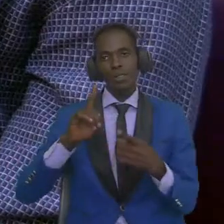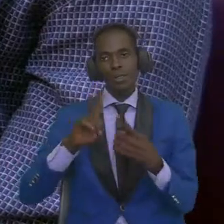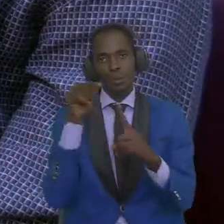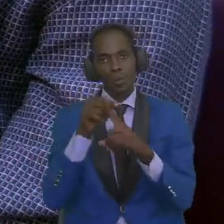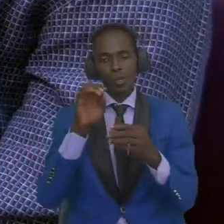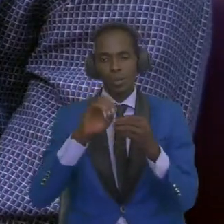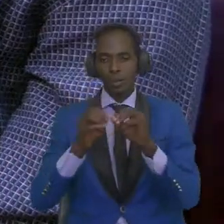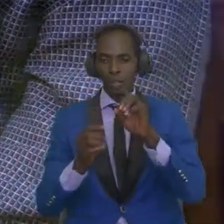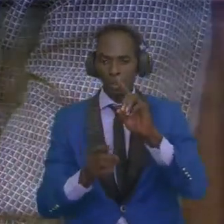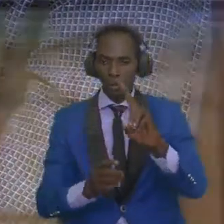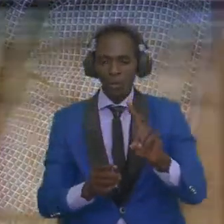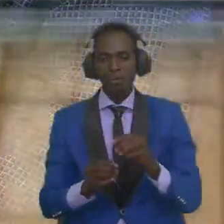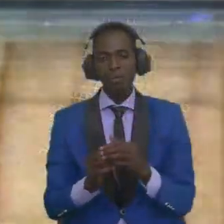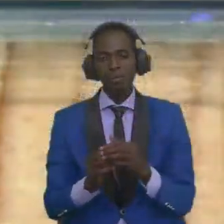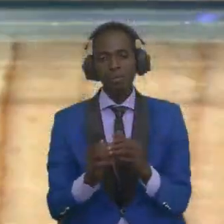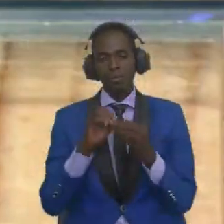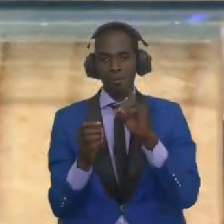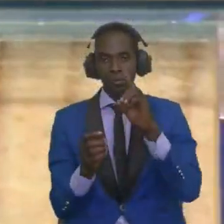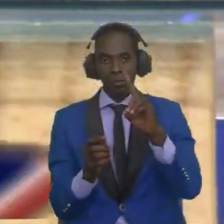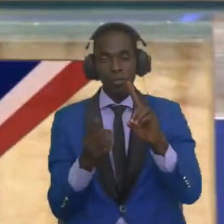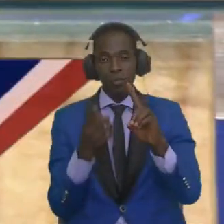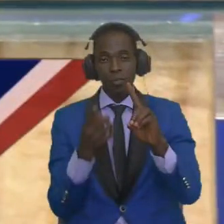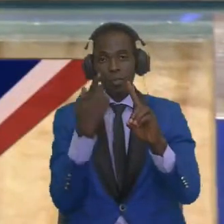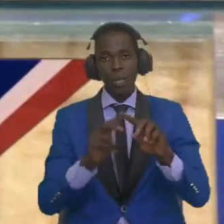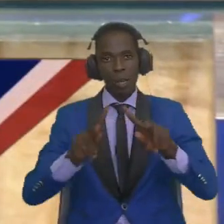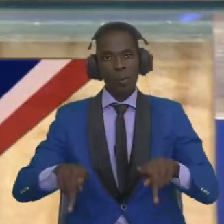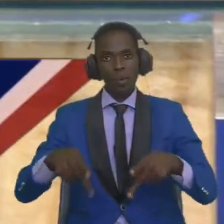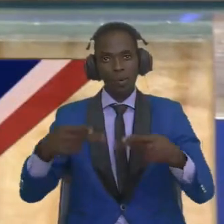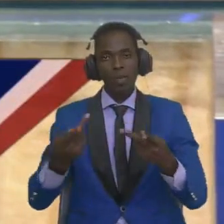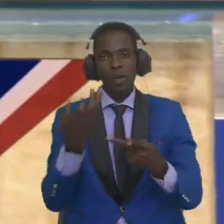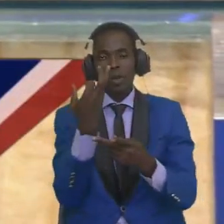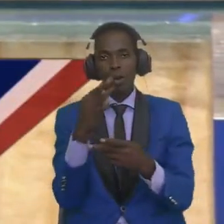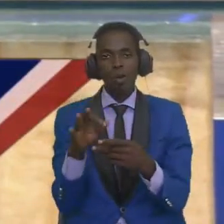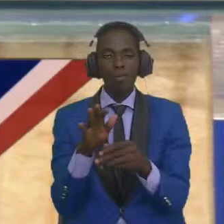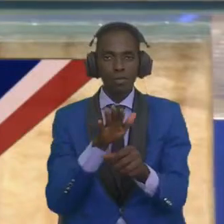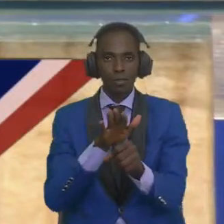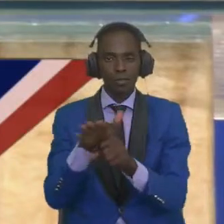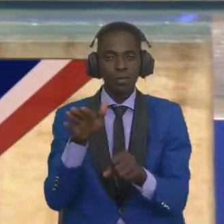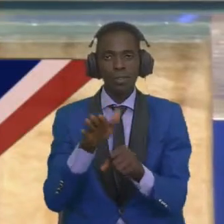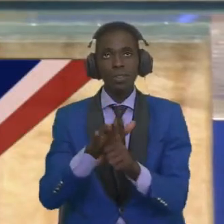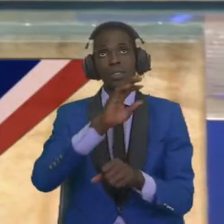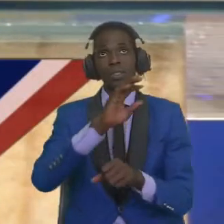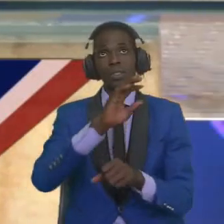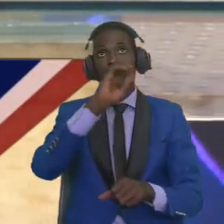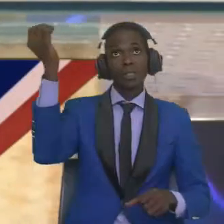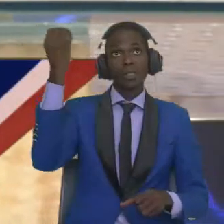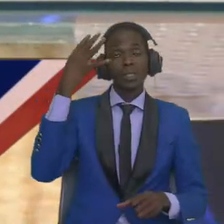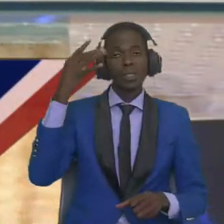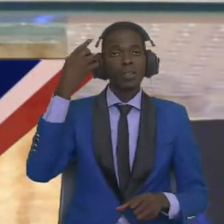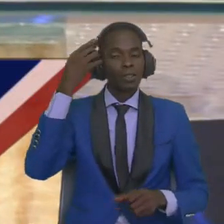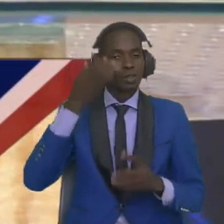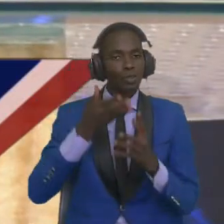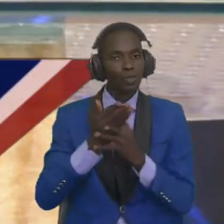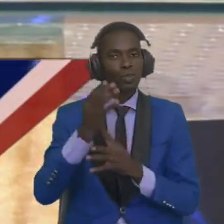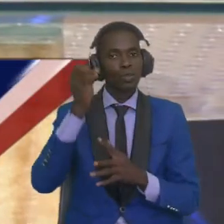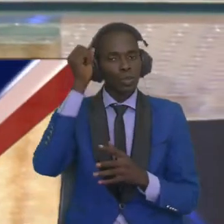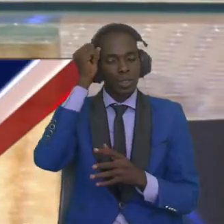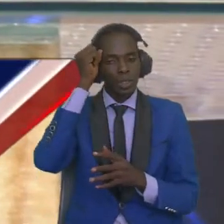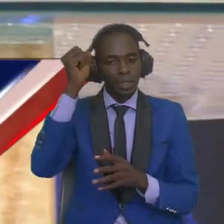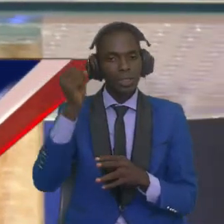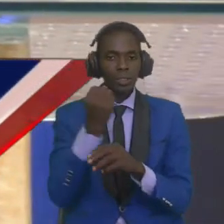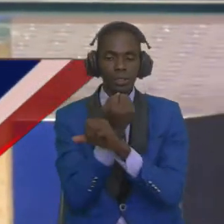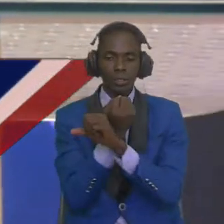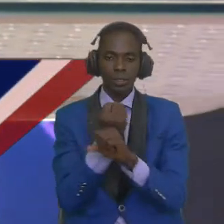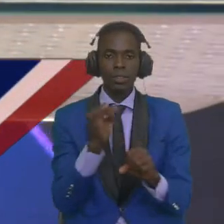Number one is the provision of sufficient grace through his redemptive